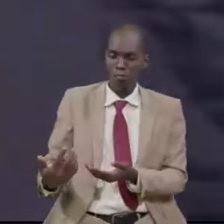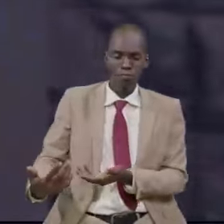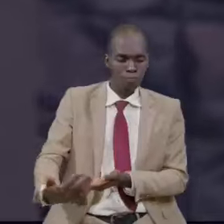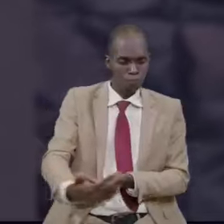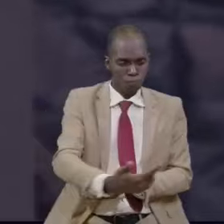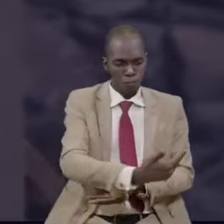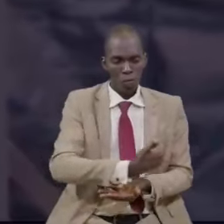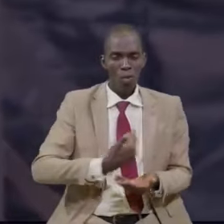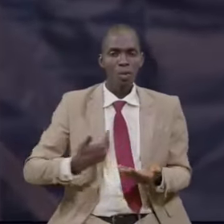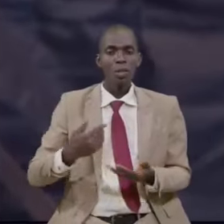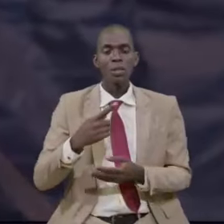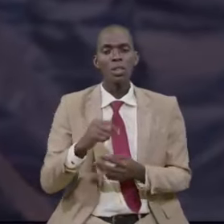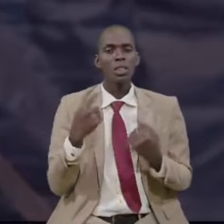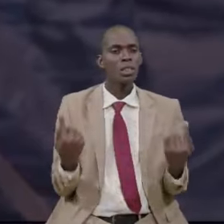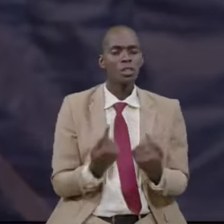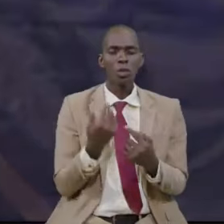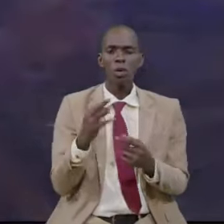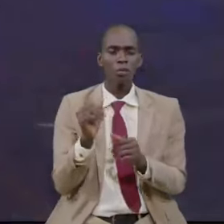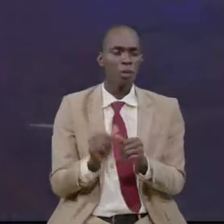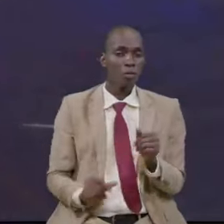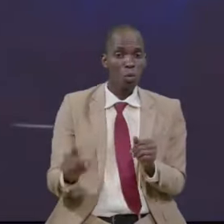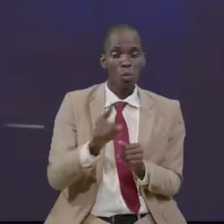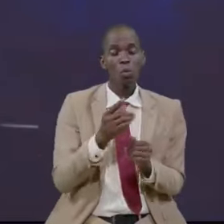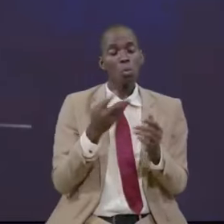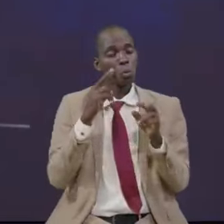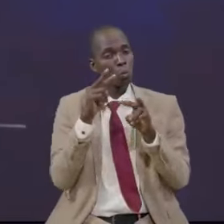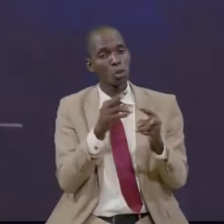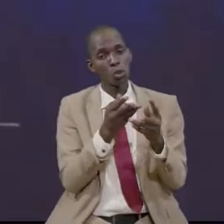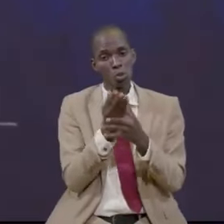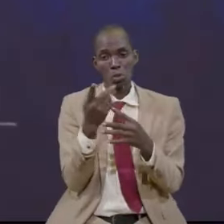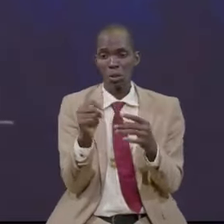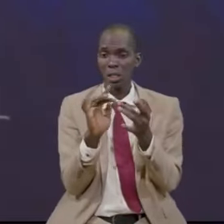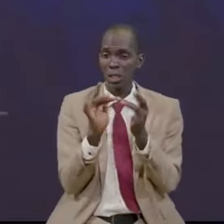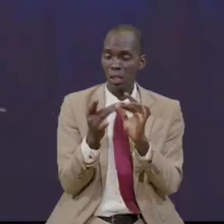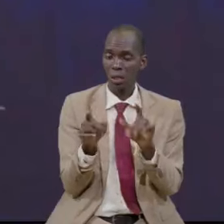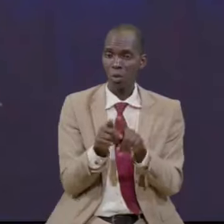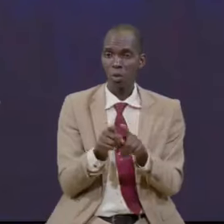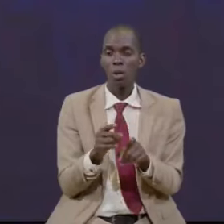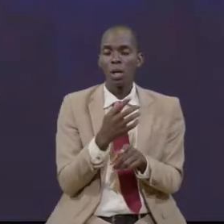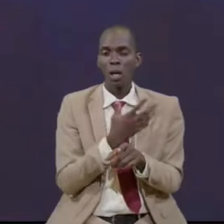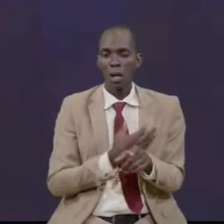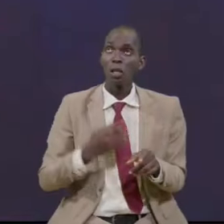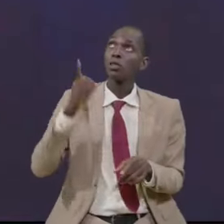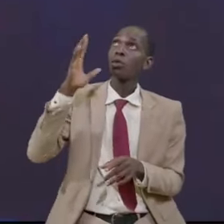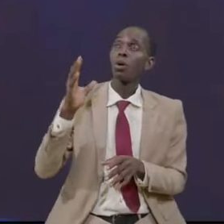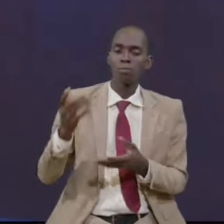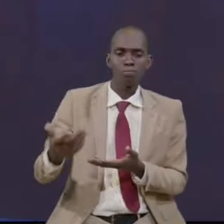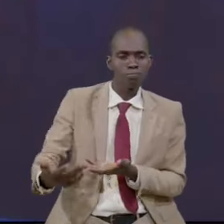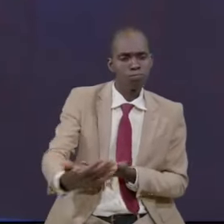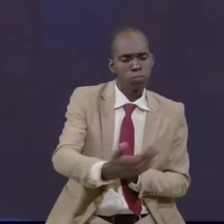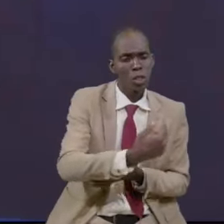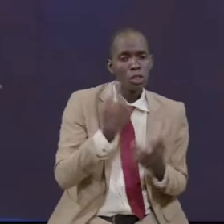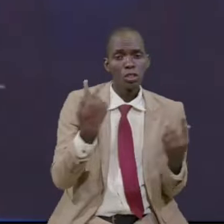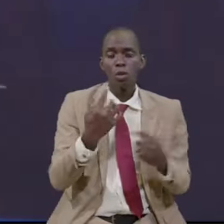of everyone online today, and he placed it on Christ, and he made